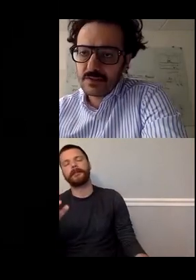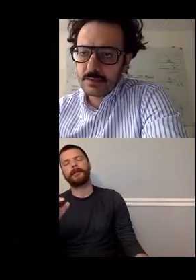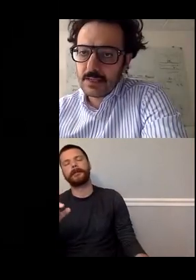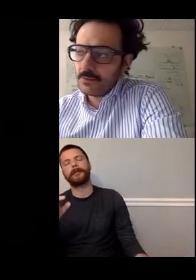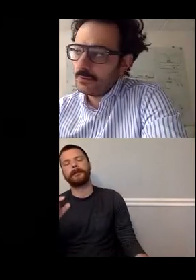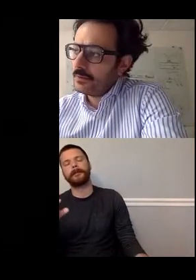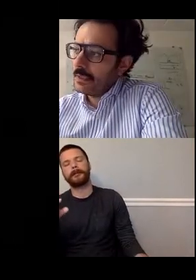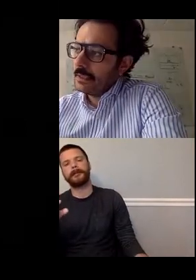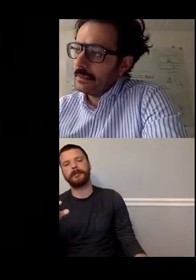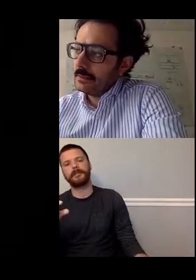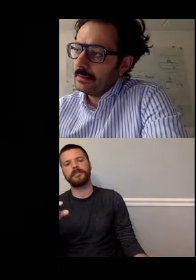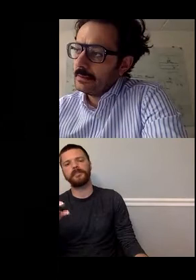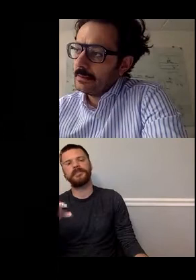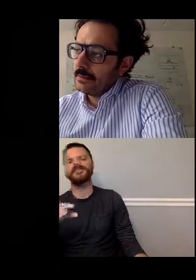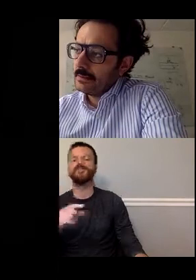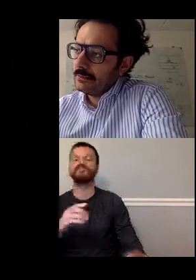subjects in the scanner